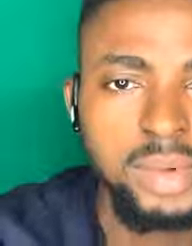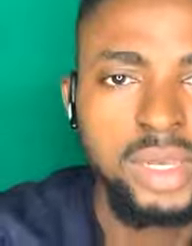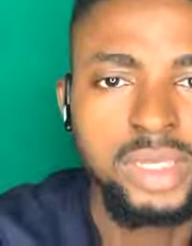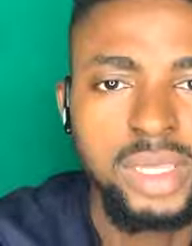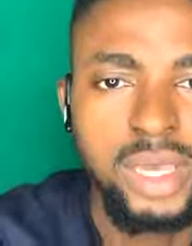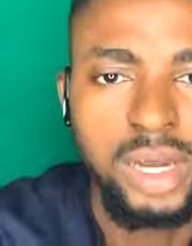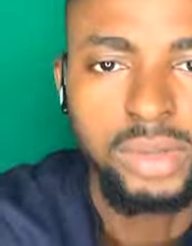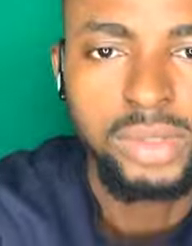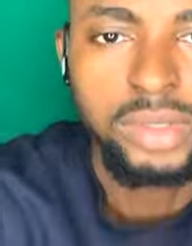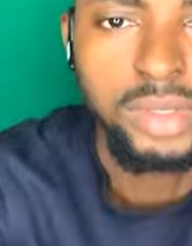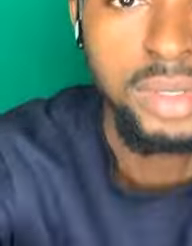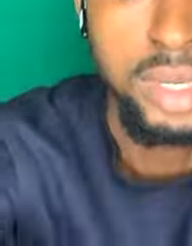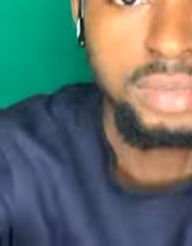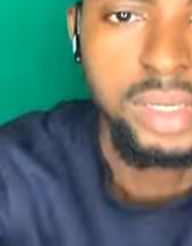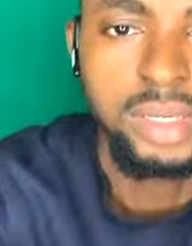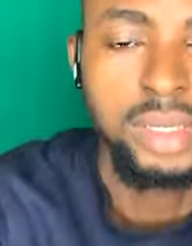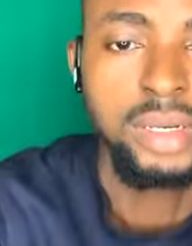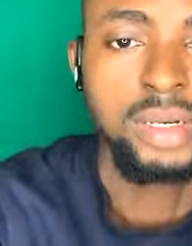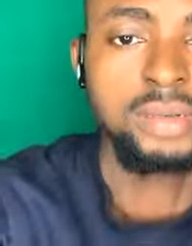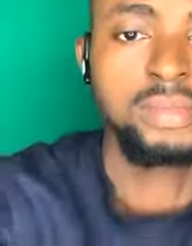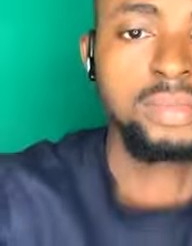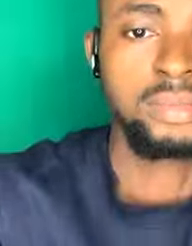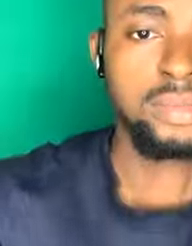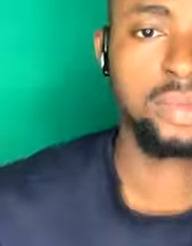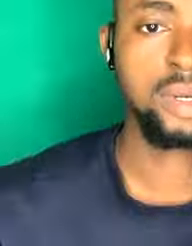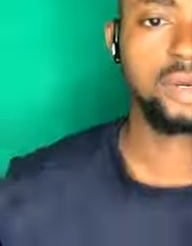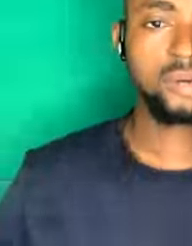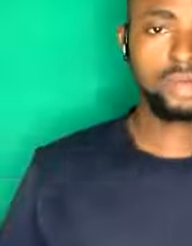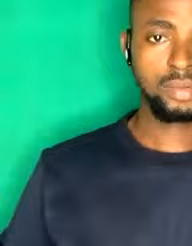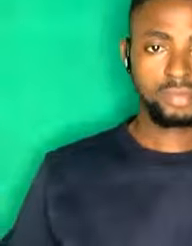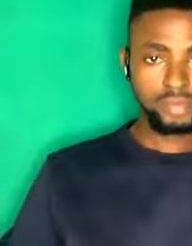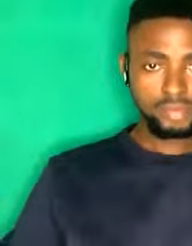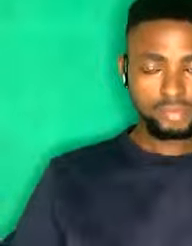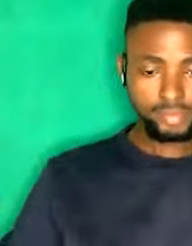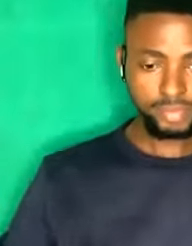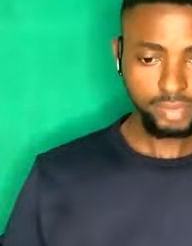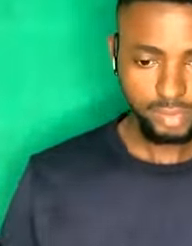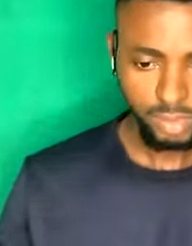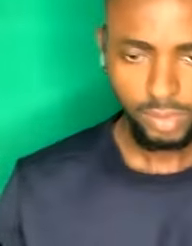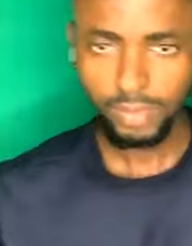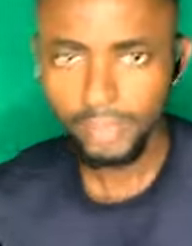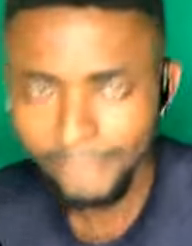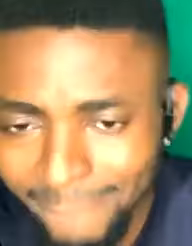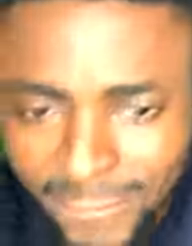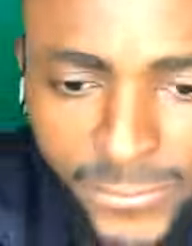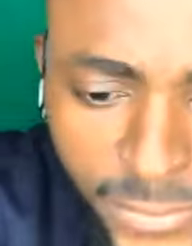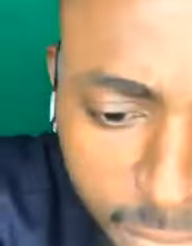Mr. Samuel is in the house, so it can be. I Hold didn't on. get that, sorry.